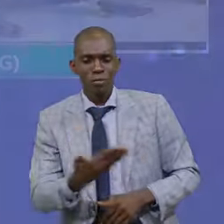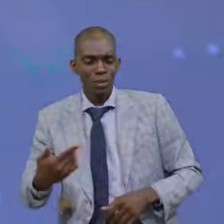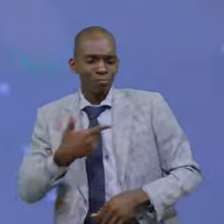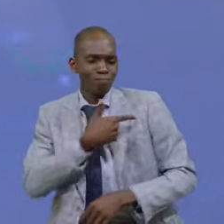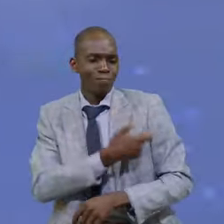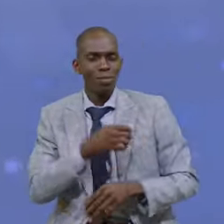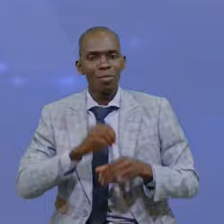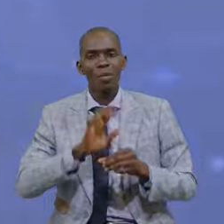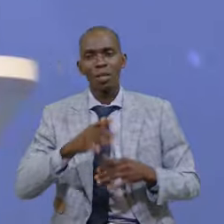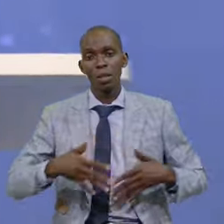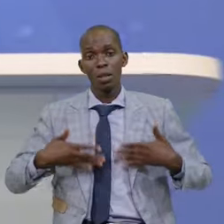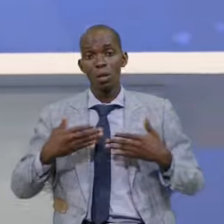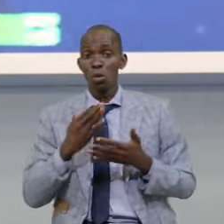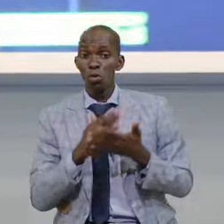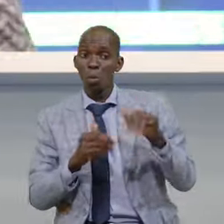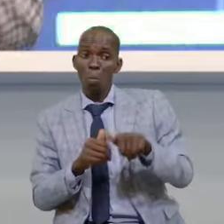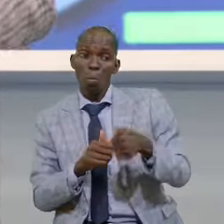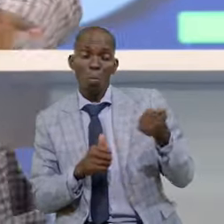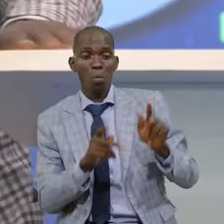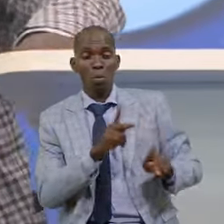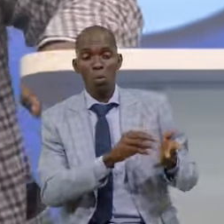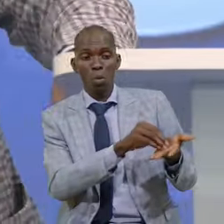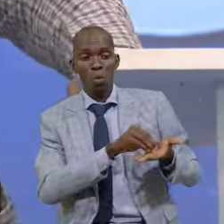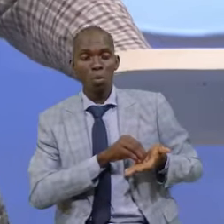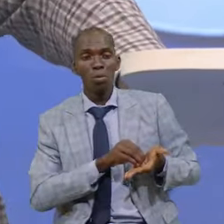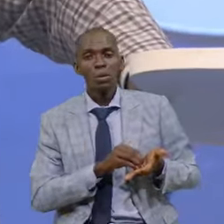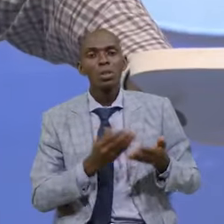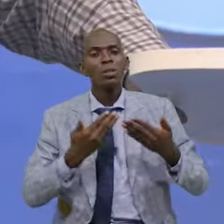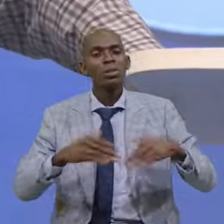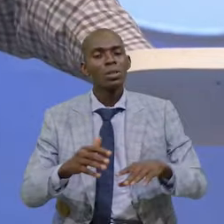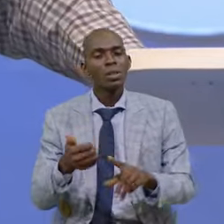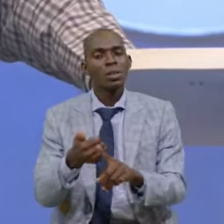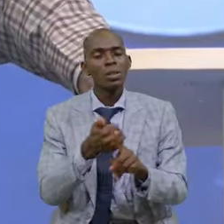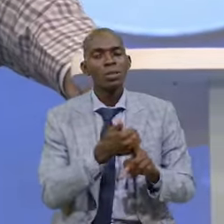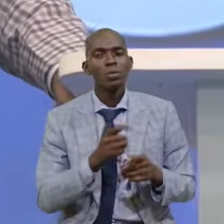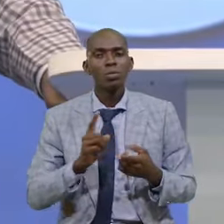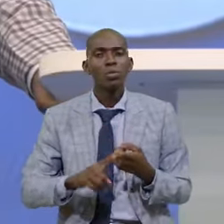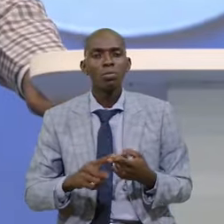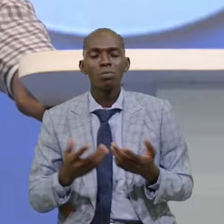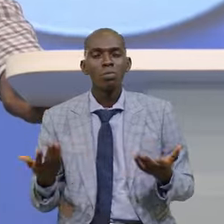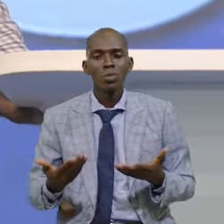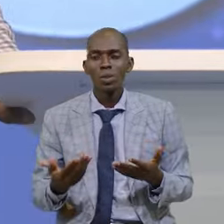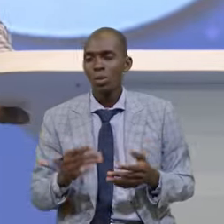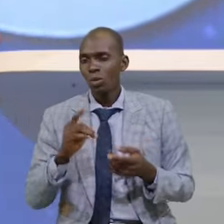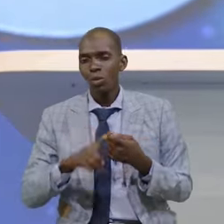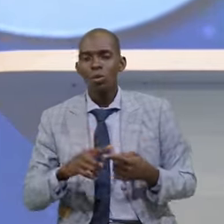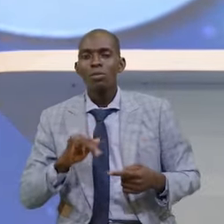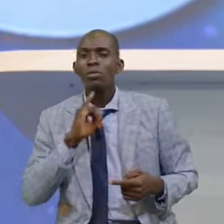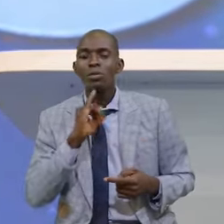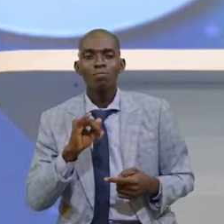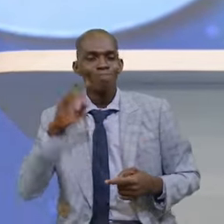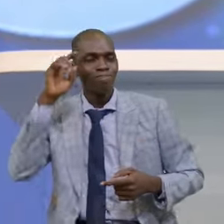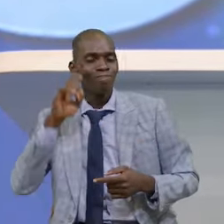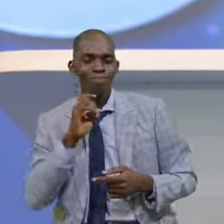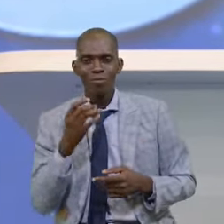life. Other people sell themselves to sensuality, the